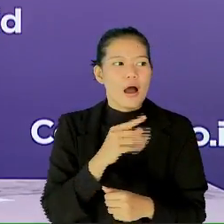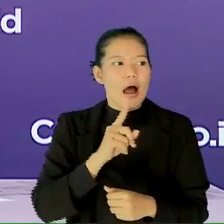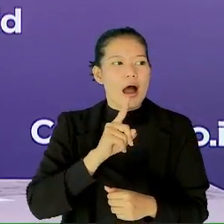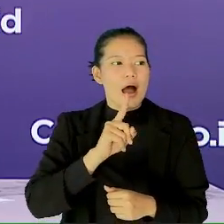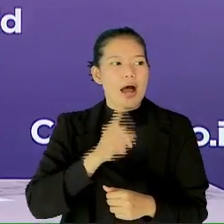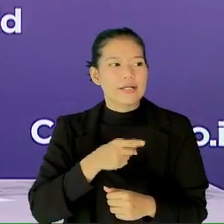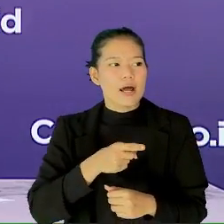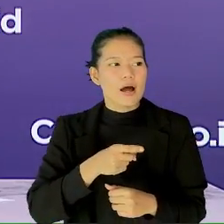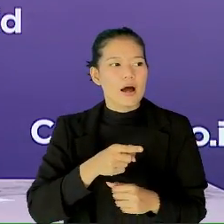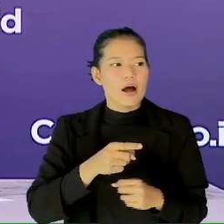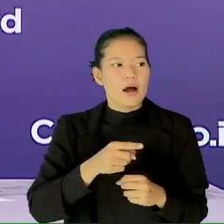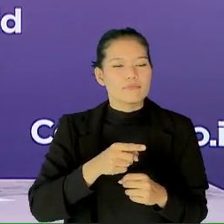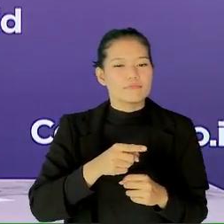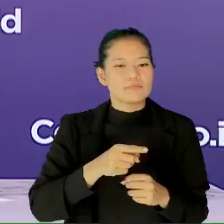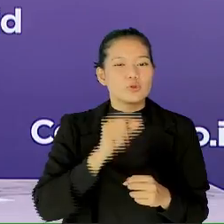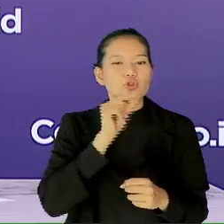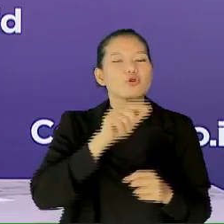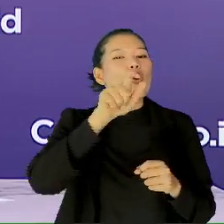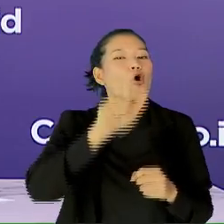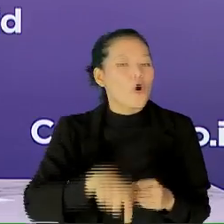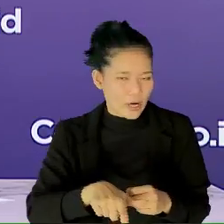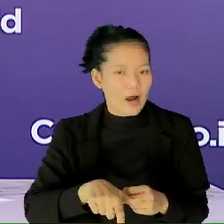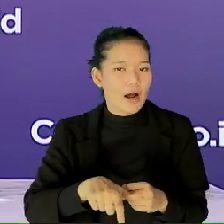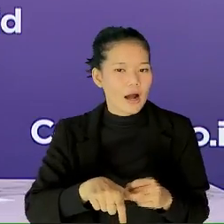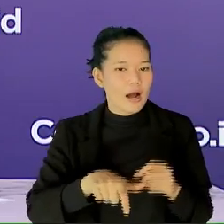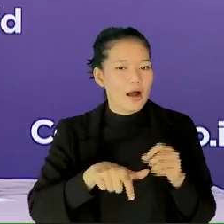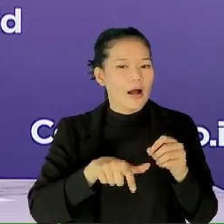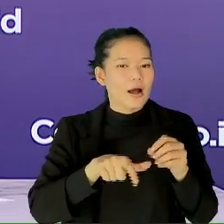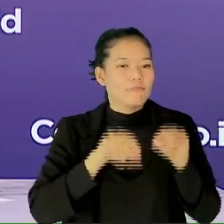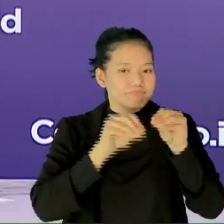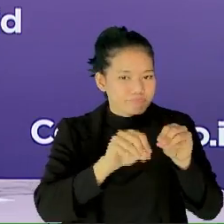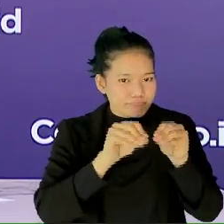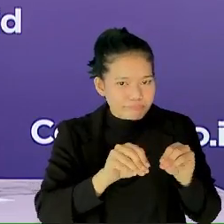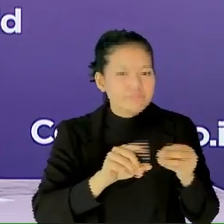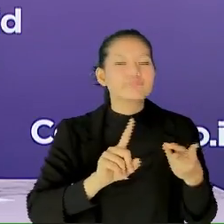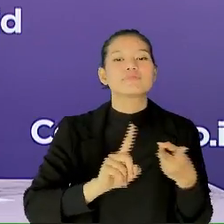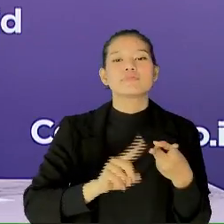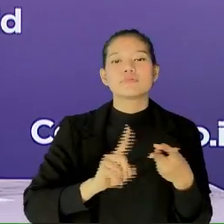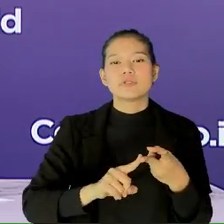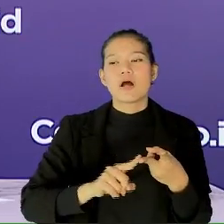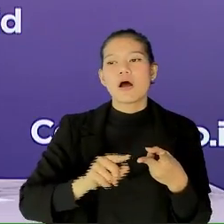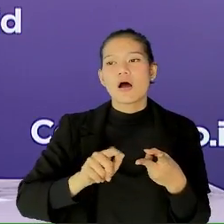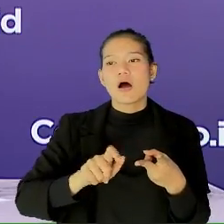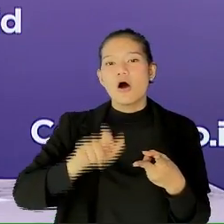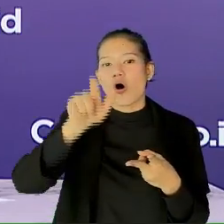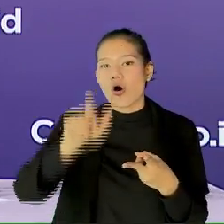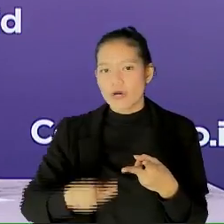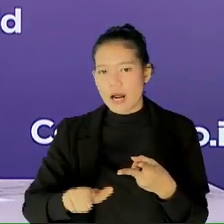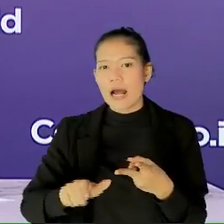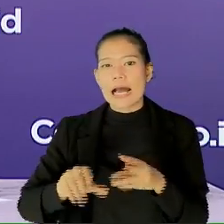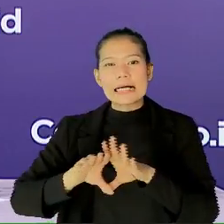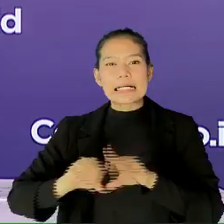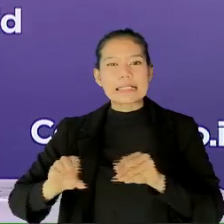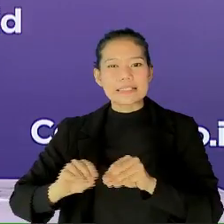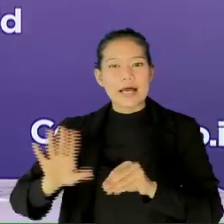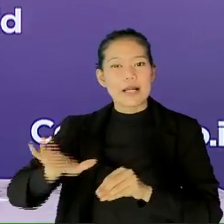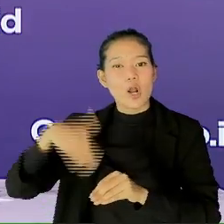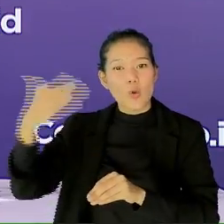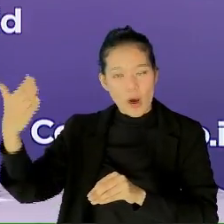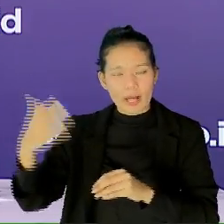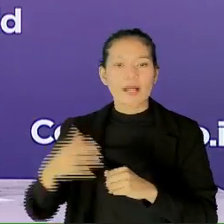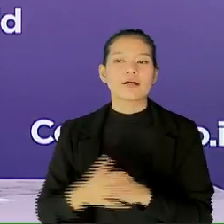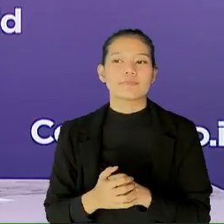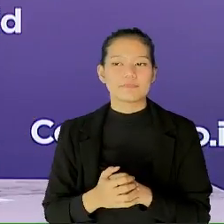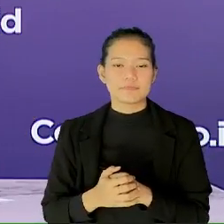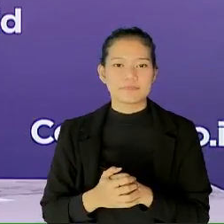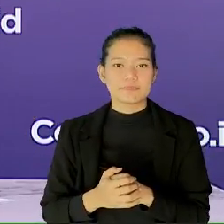60, educators, education personnel, and certain foreigners, or through